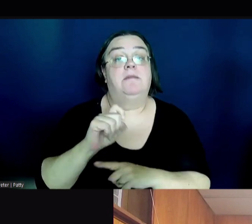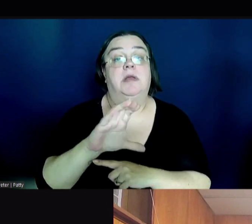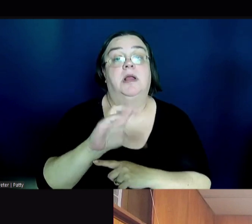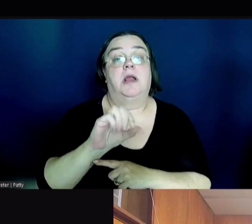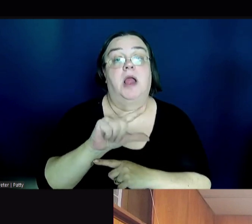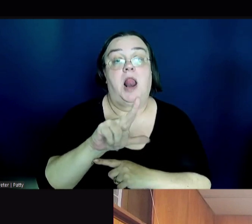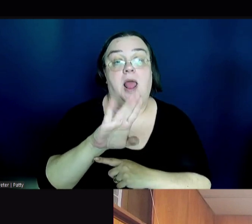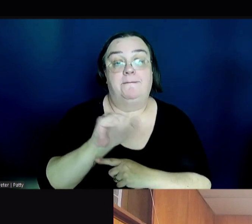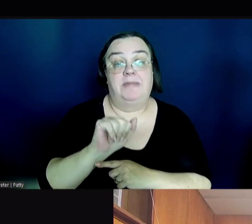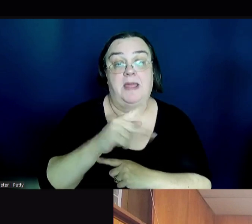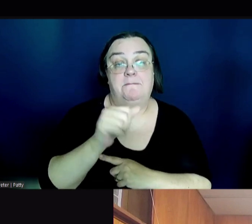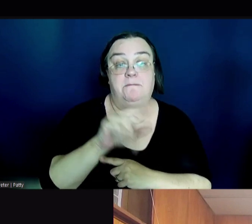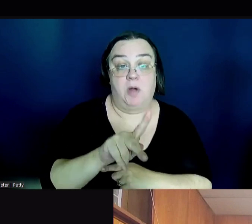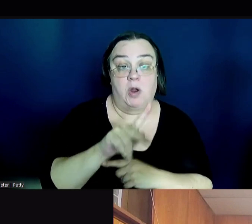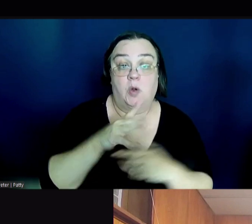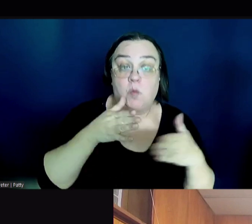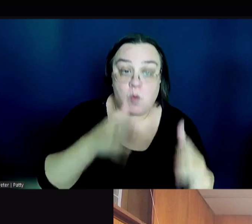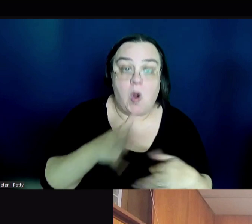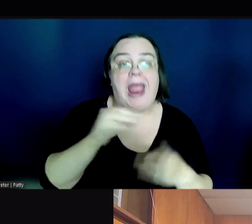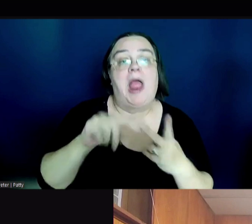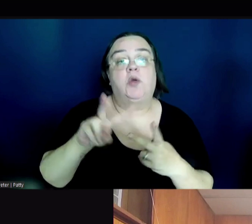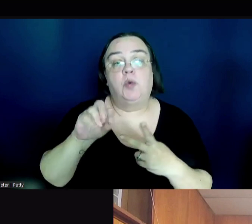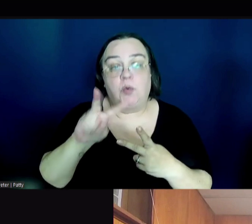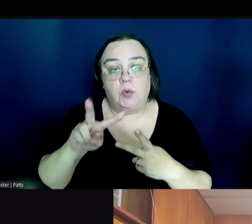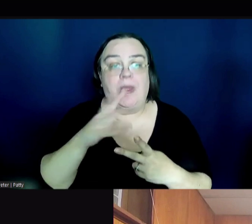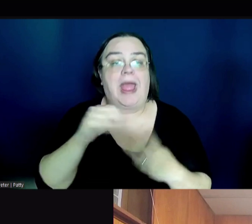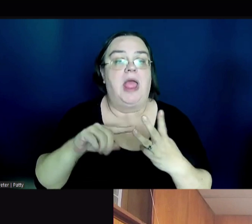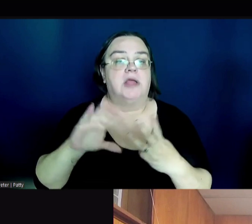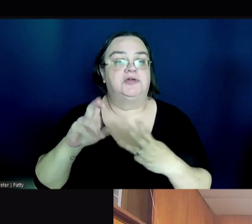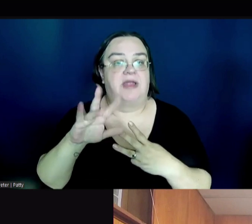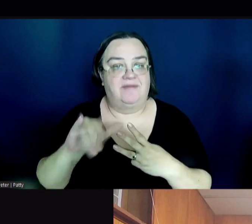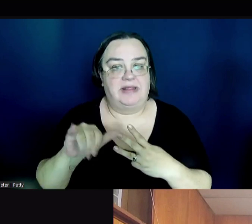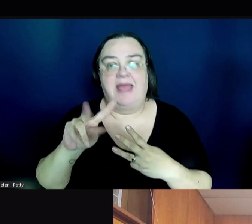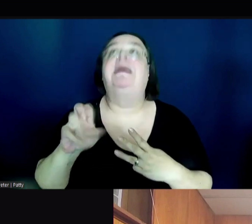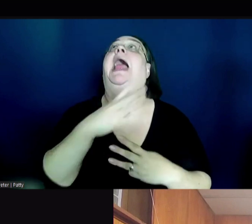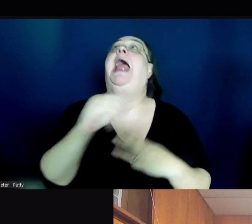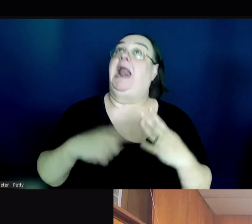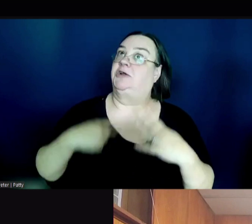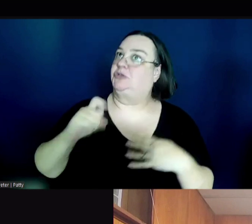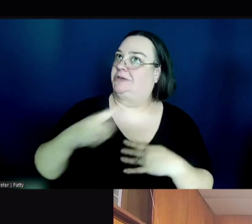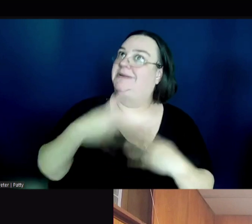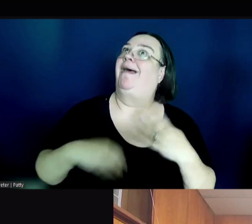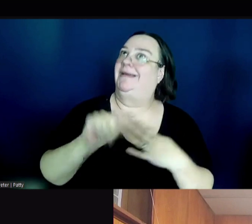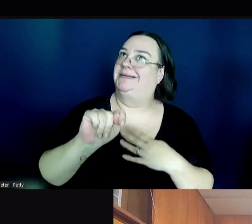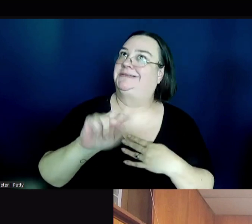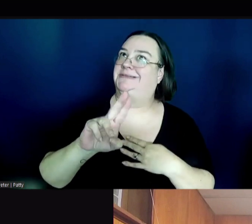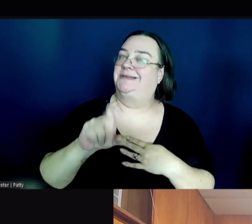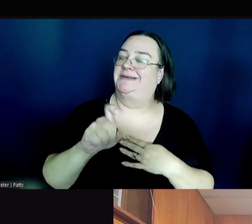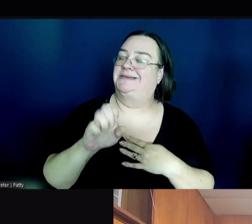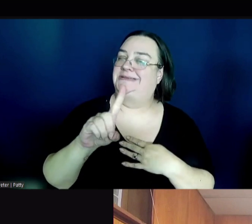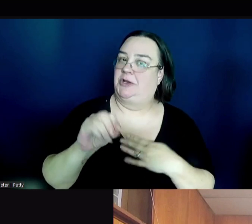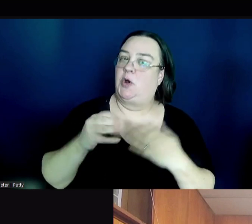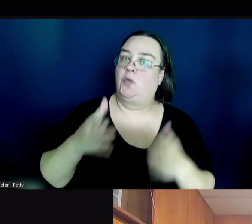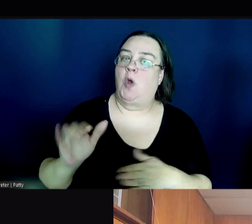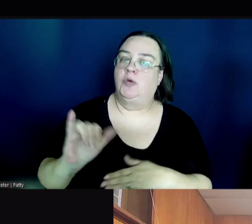and on 202 and on Cheverly Avenue, and Tuxedo Road, I should say. Thank you. Good. Thank